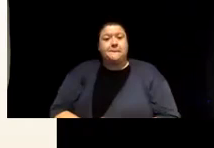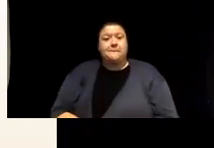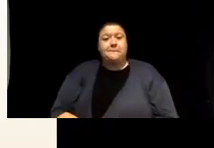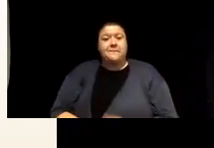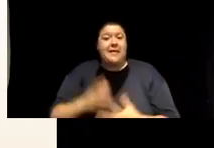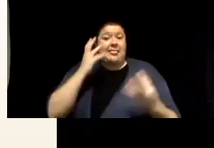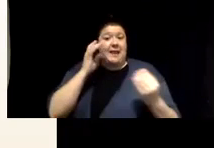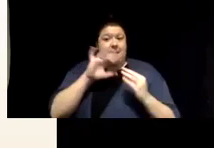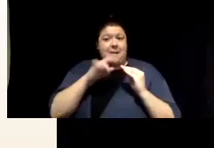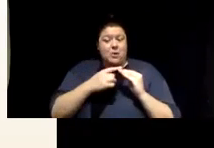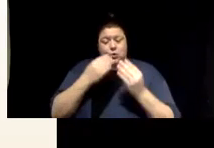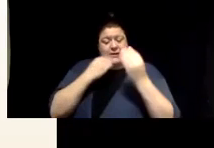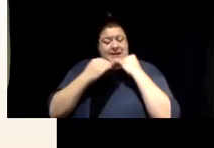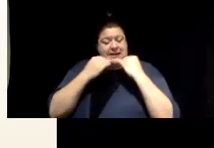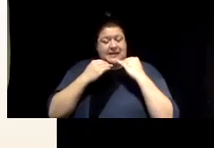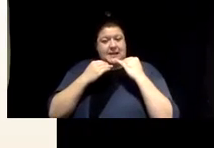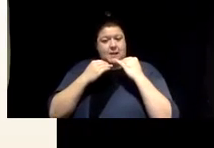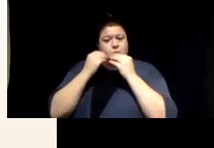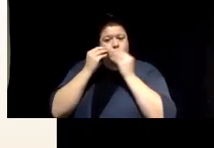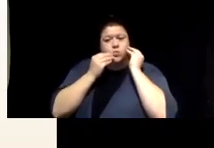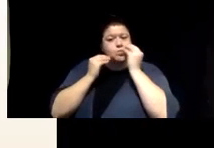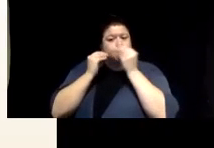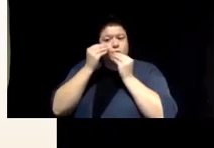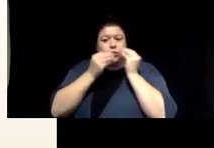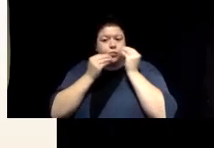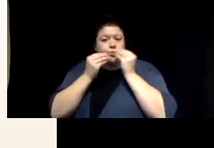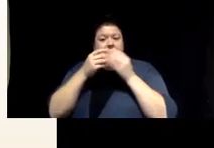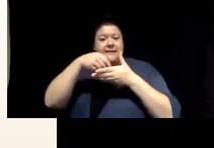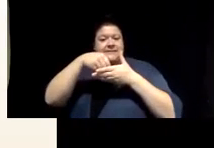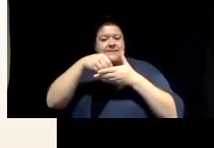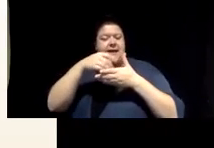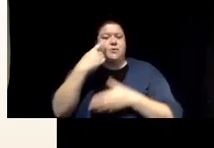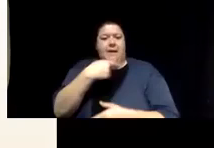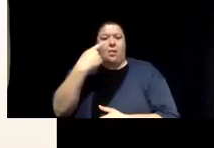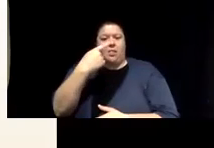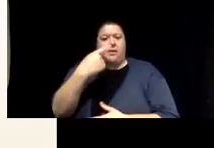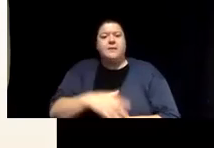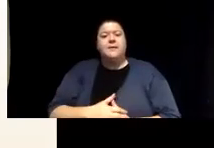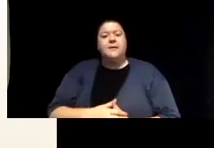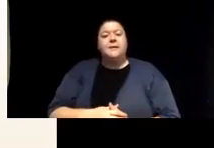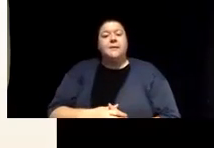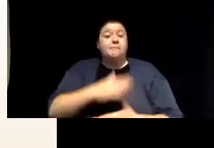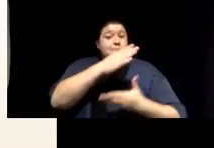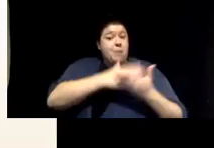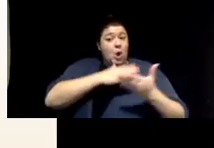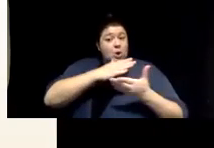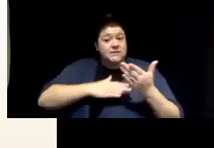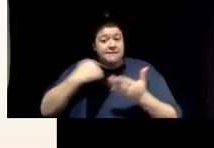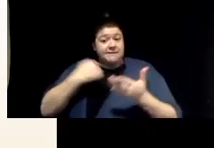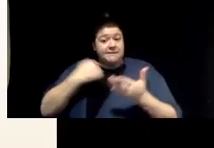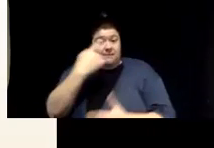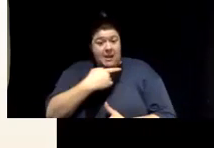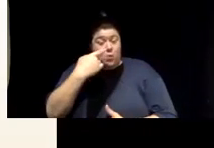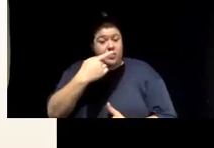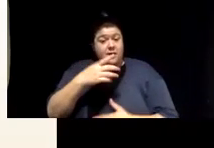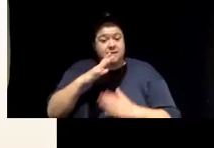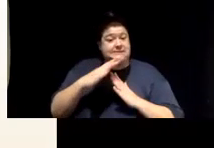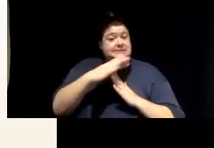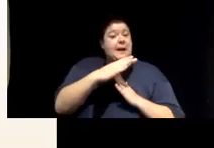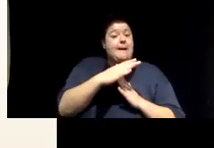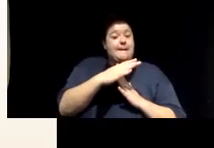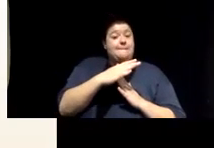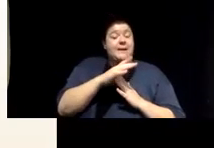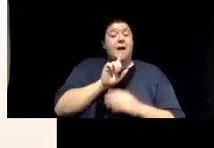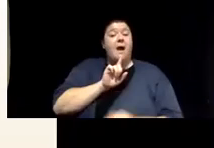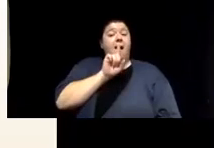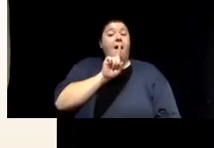when you're eating and you're rotating food around your mouth. The mouth is located, the top part of your mouth is the